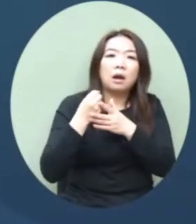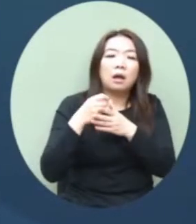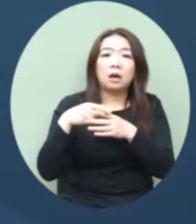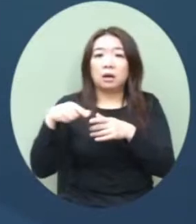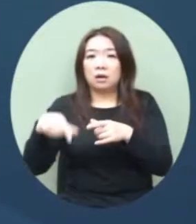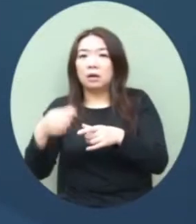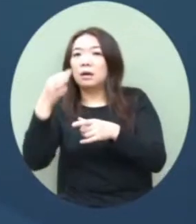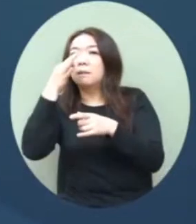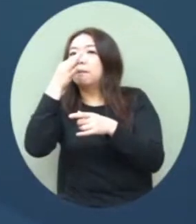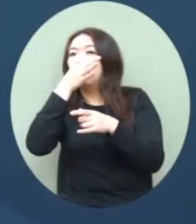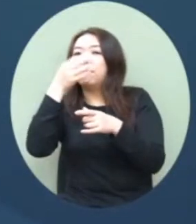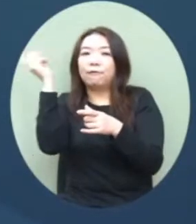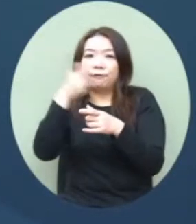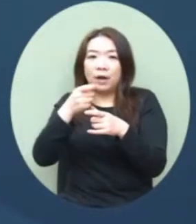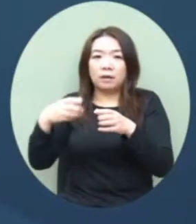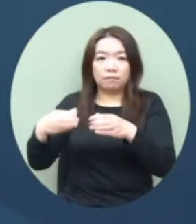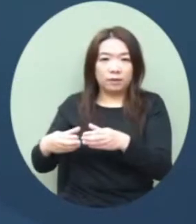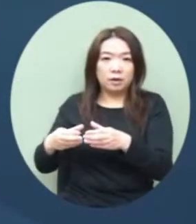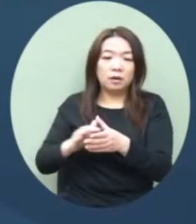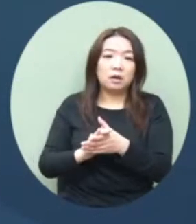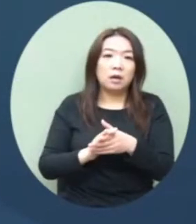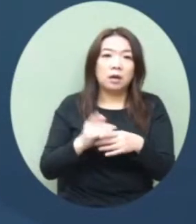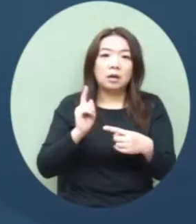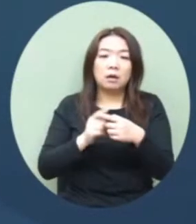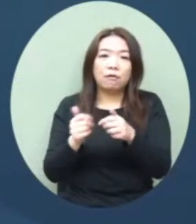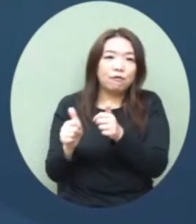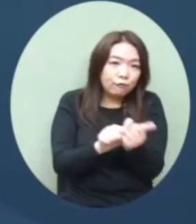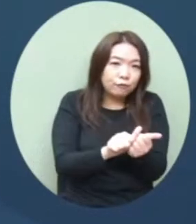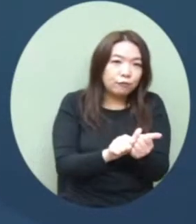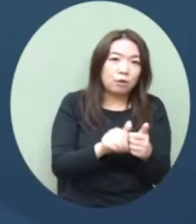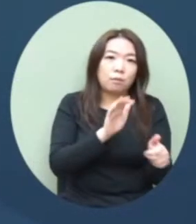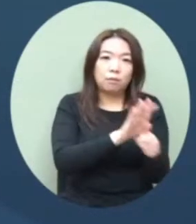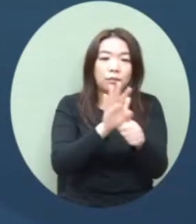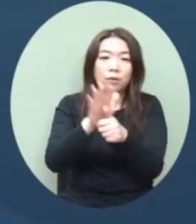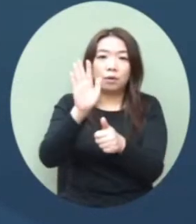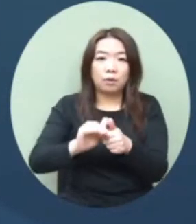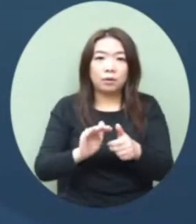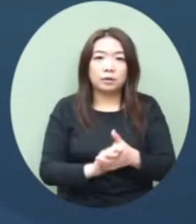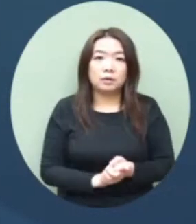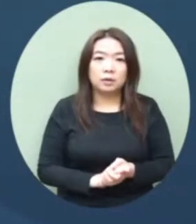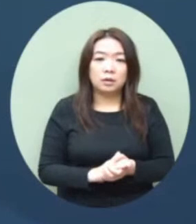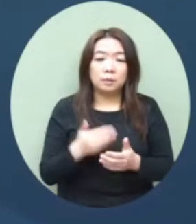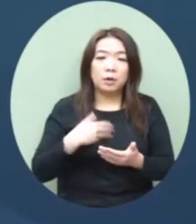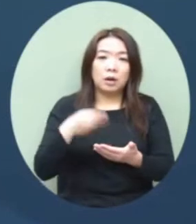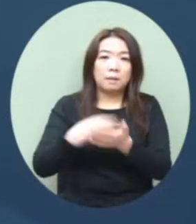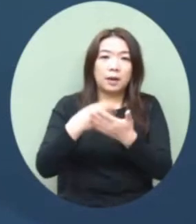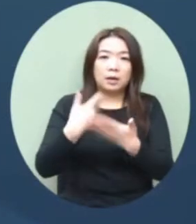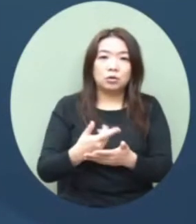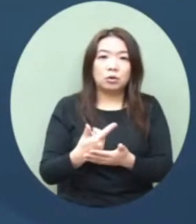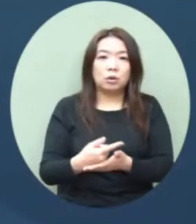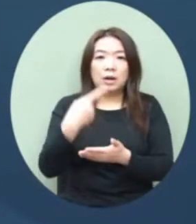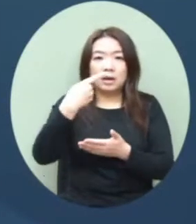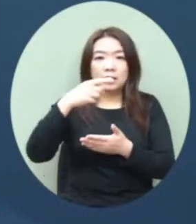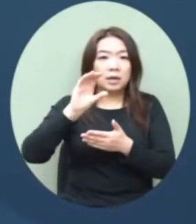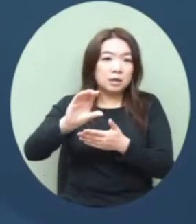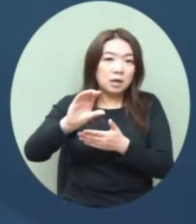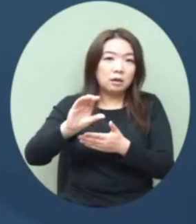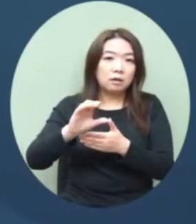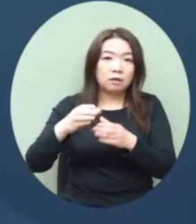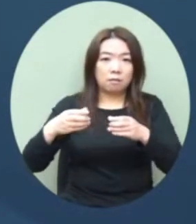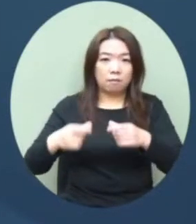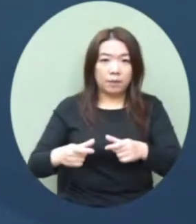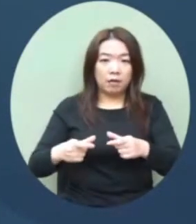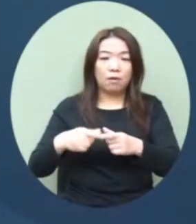So for rapid antigen tests, can play a supporting role. So we